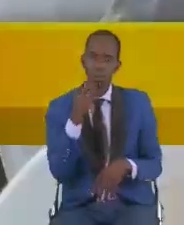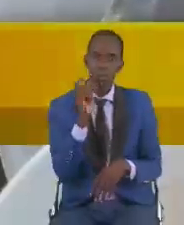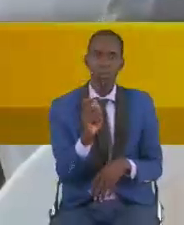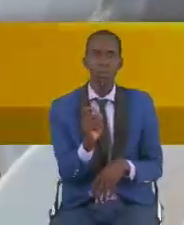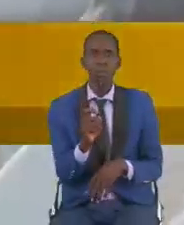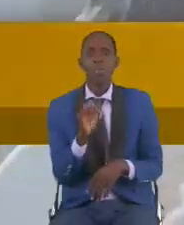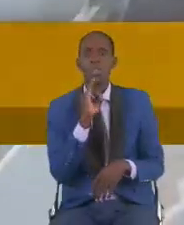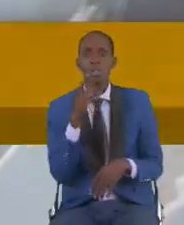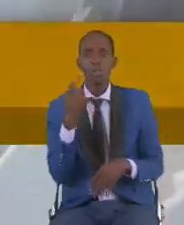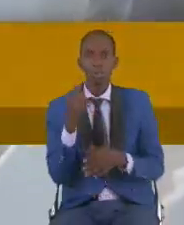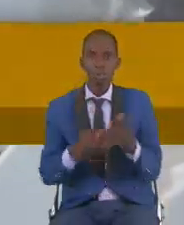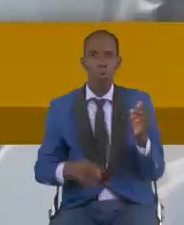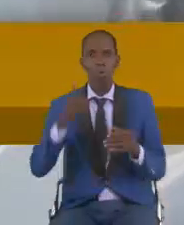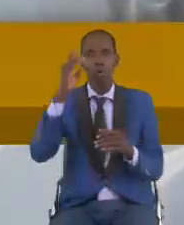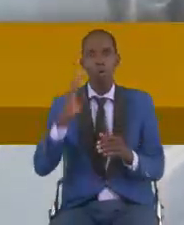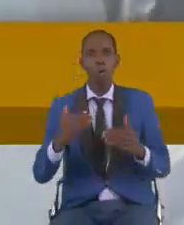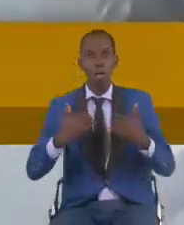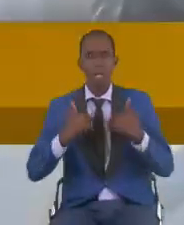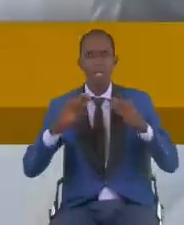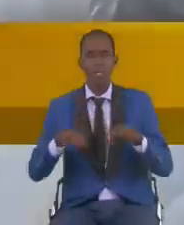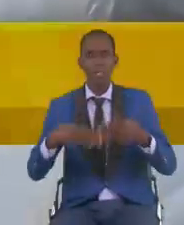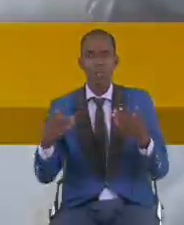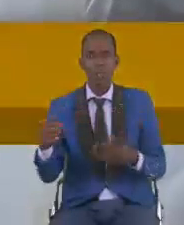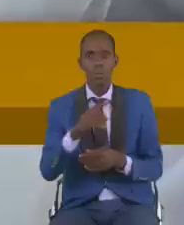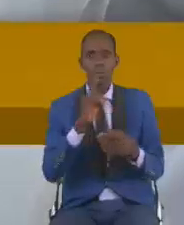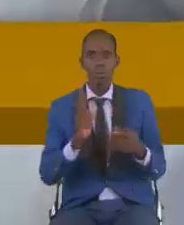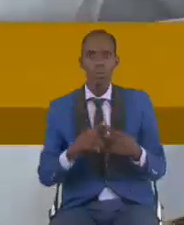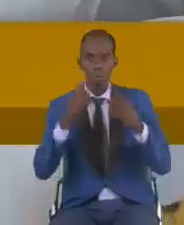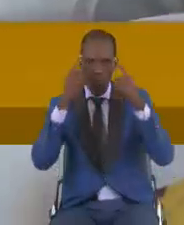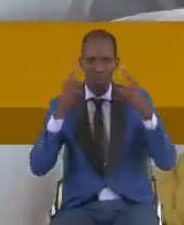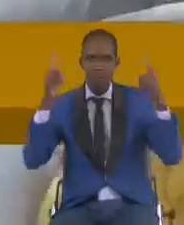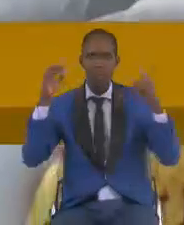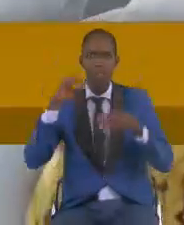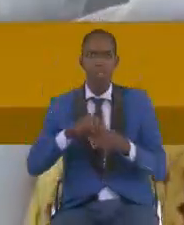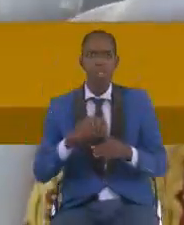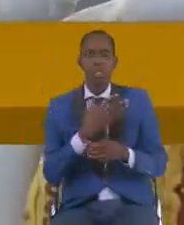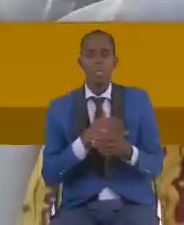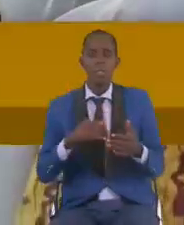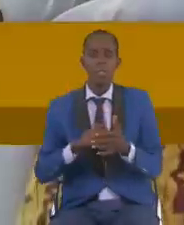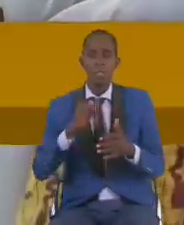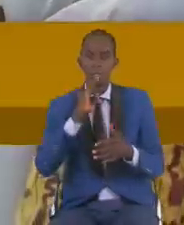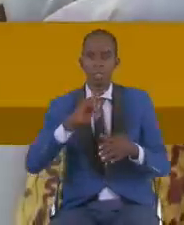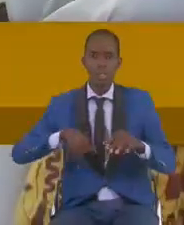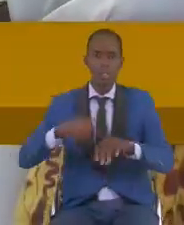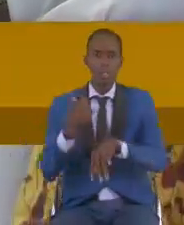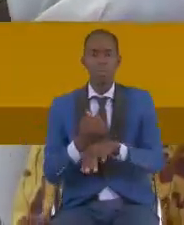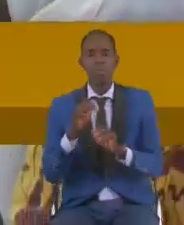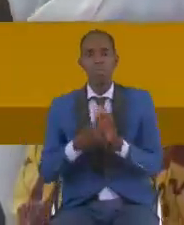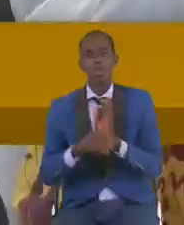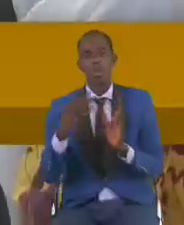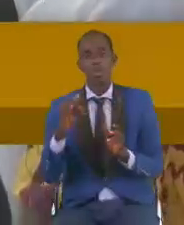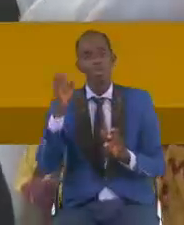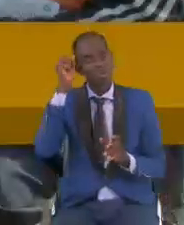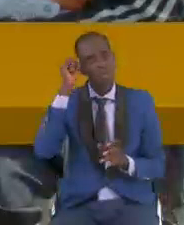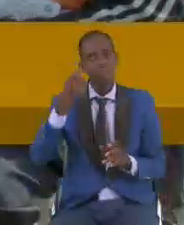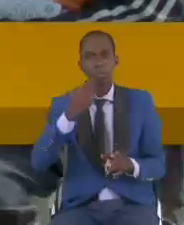God has given you to excel in. And it is affirmation of his mandate